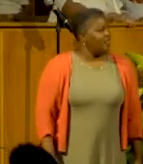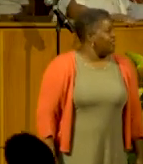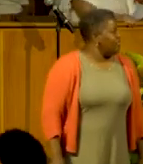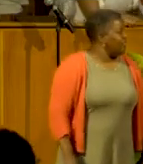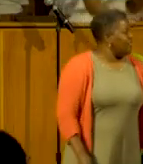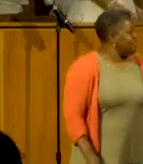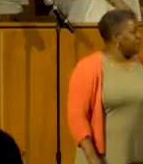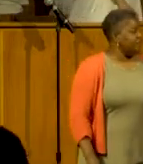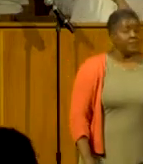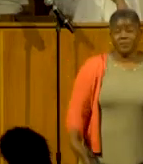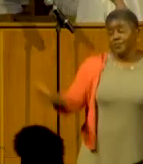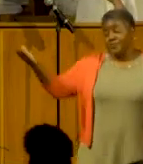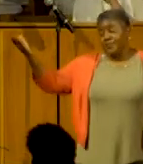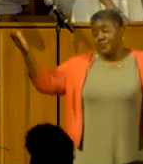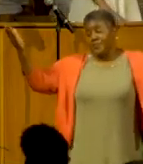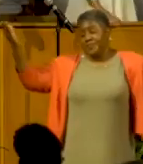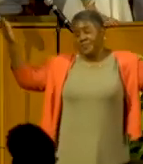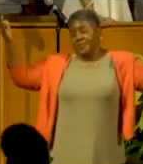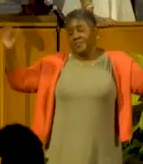I don't, it doesn't matter to me.